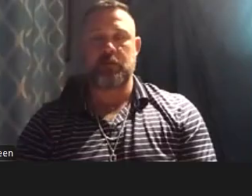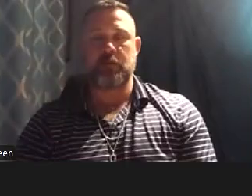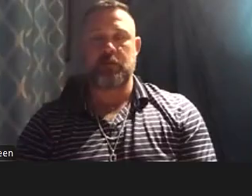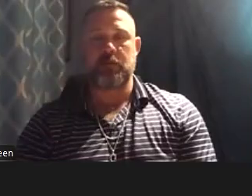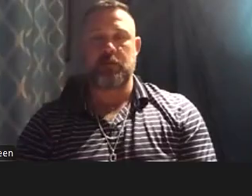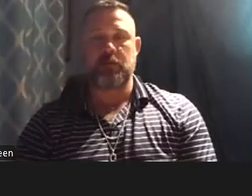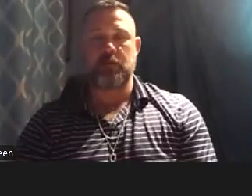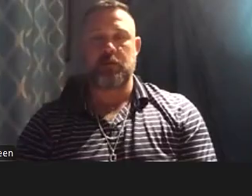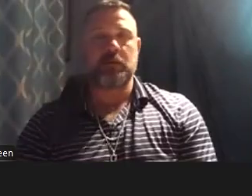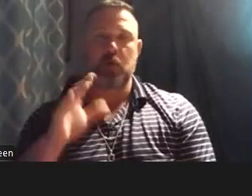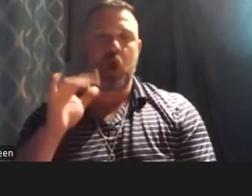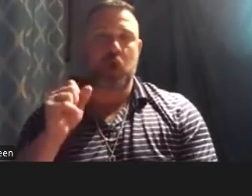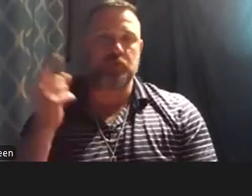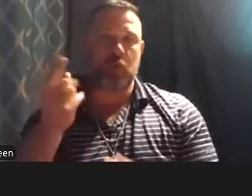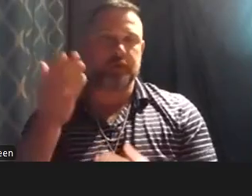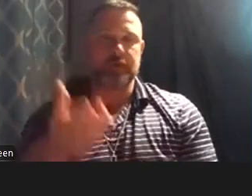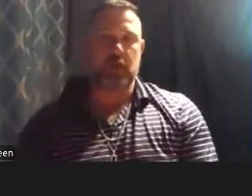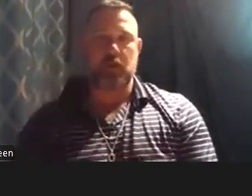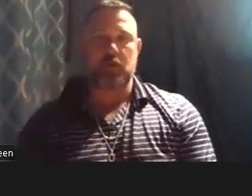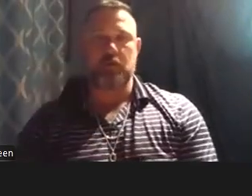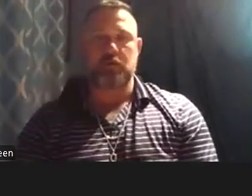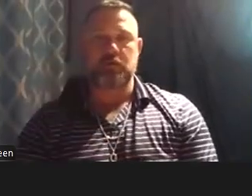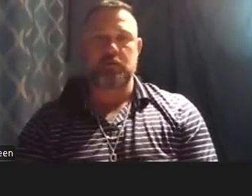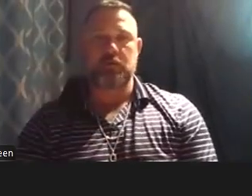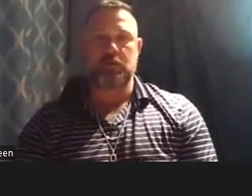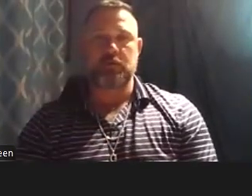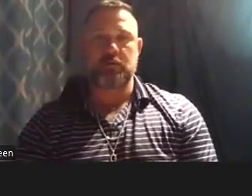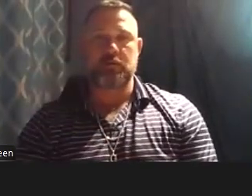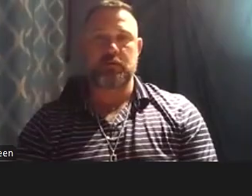Carlos is always there, so all days, right, Carlos?